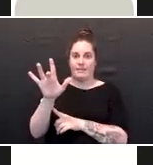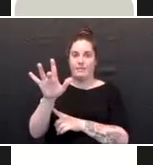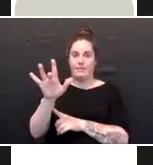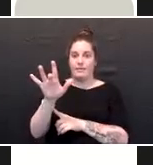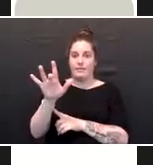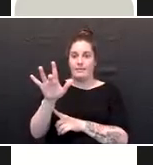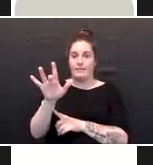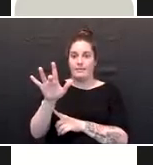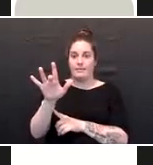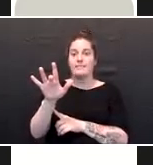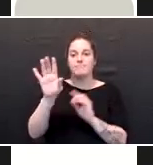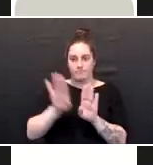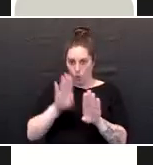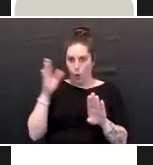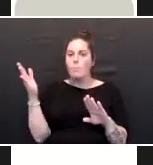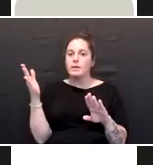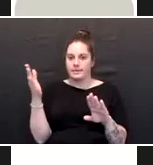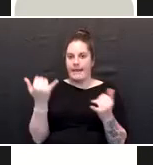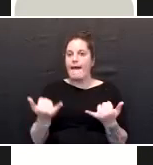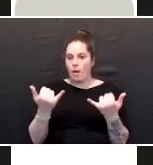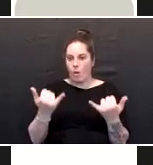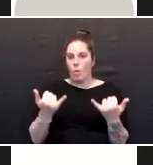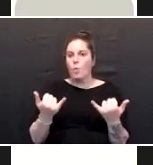it is open and available to you now.